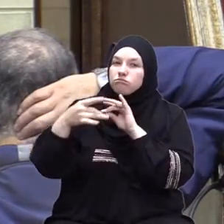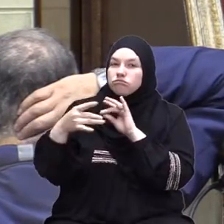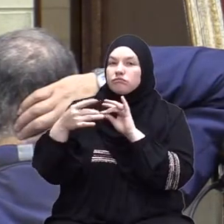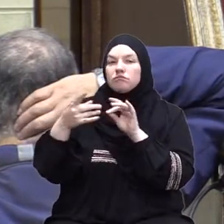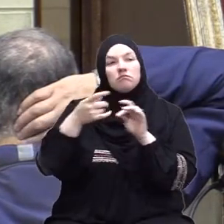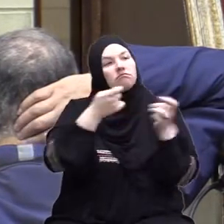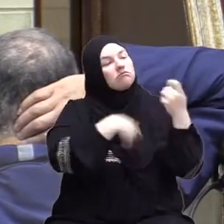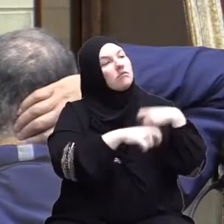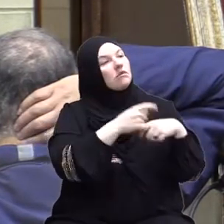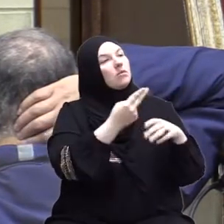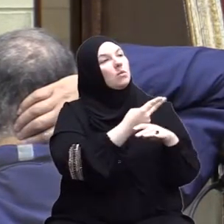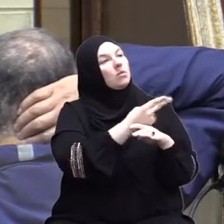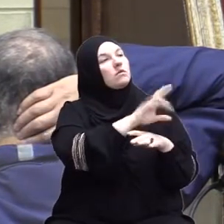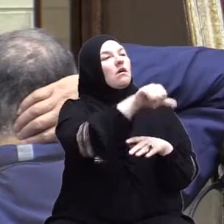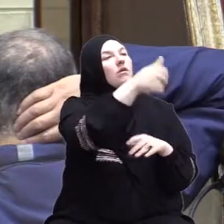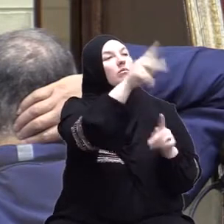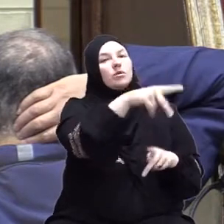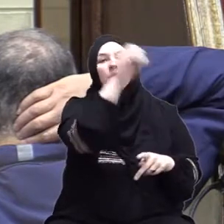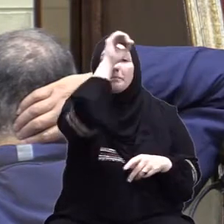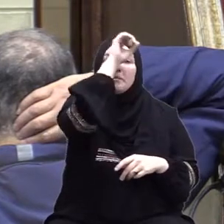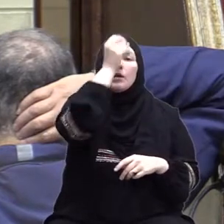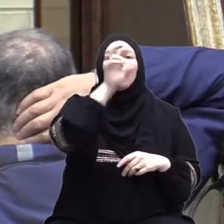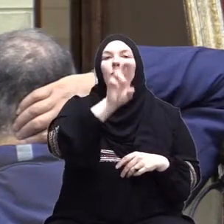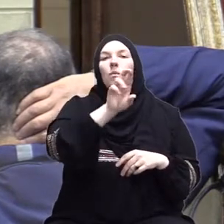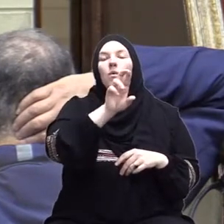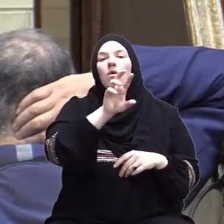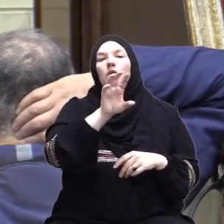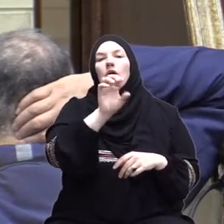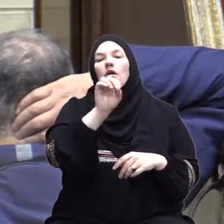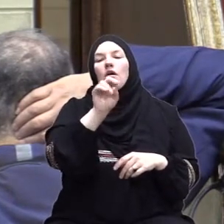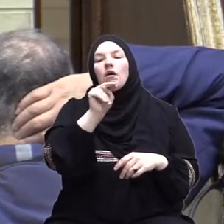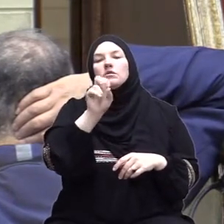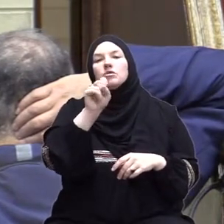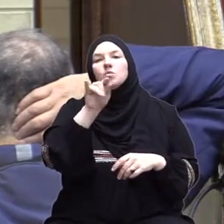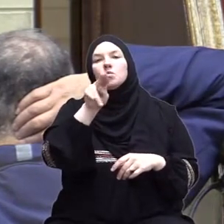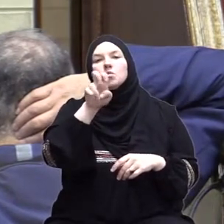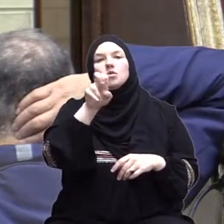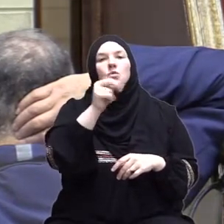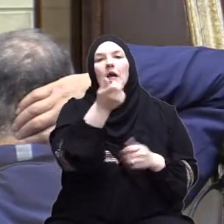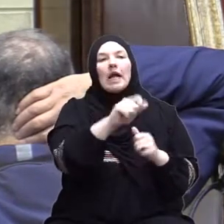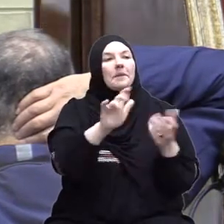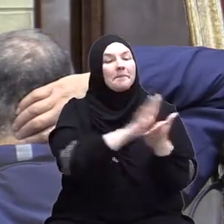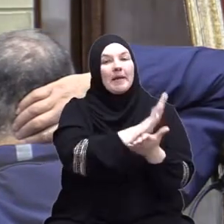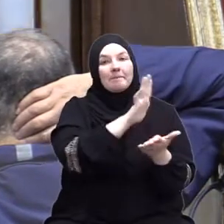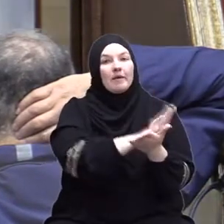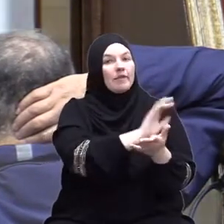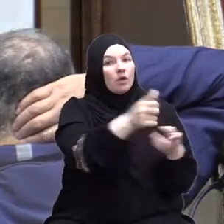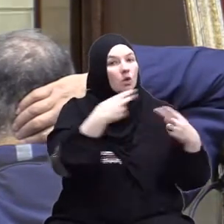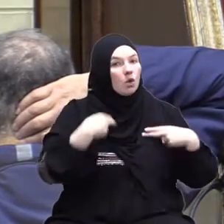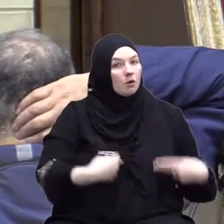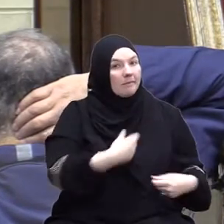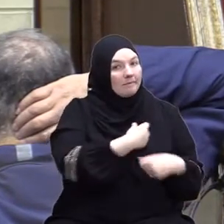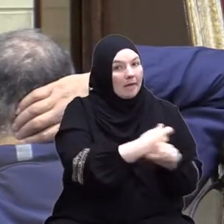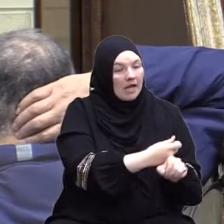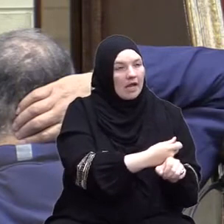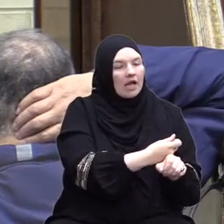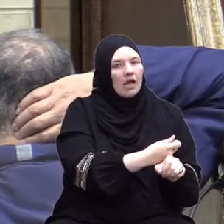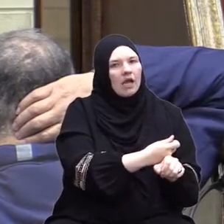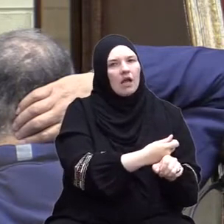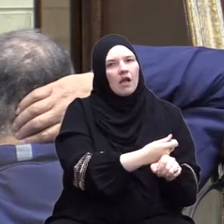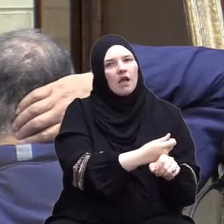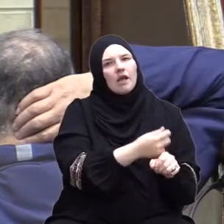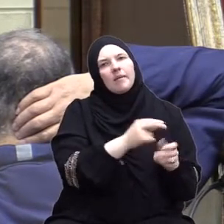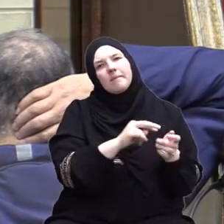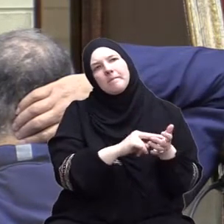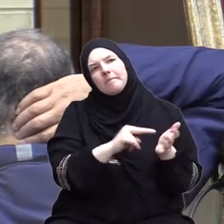opinion, or for a constitution, or for any document, they are